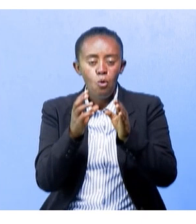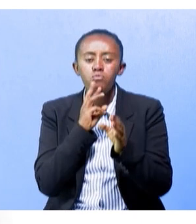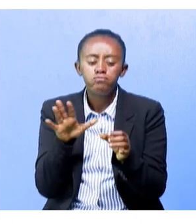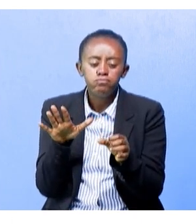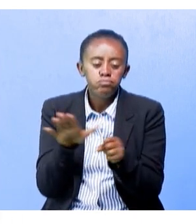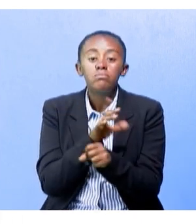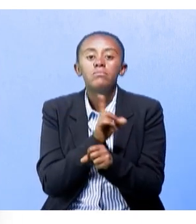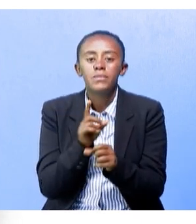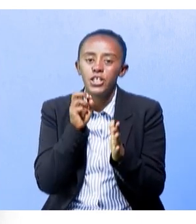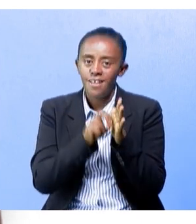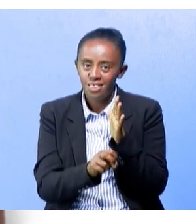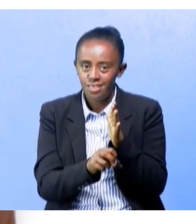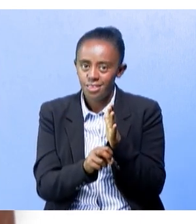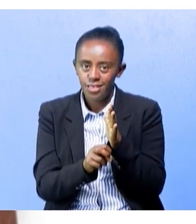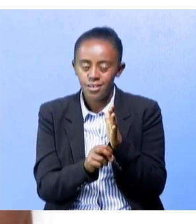result, okay?